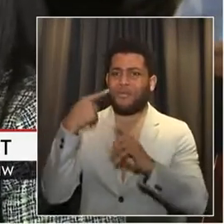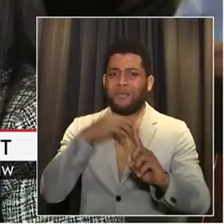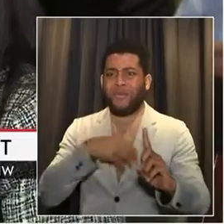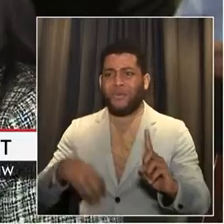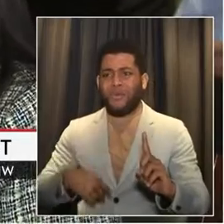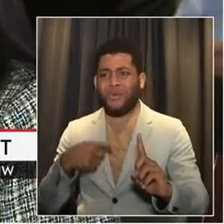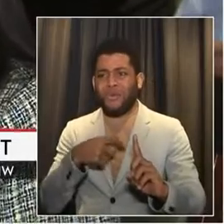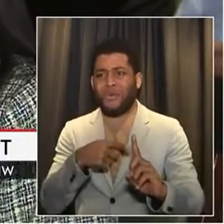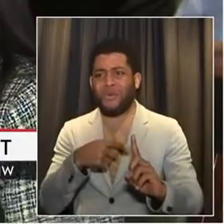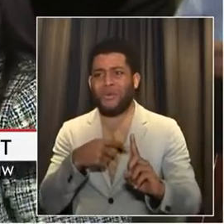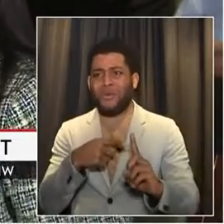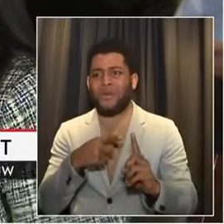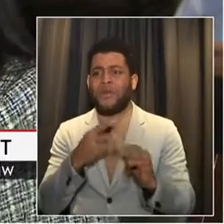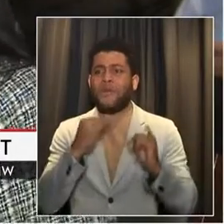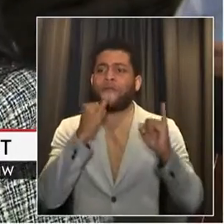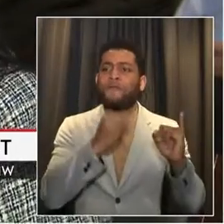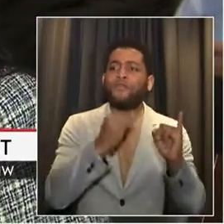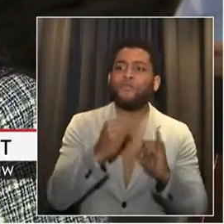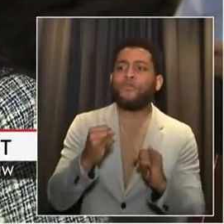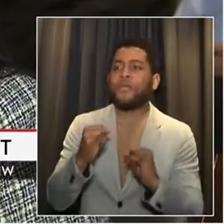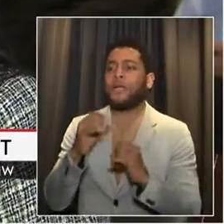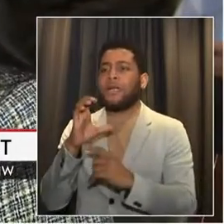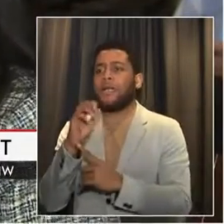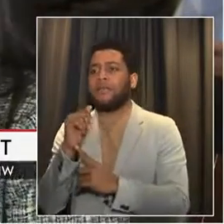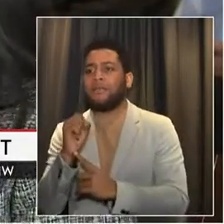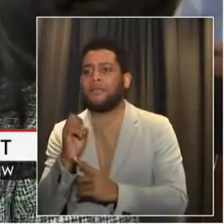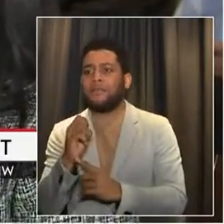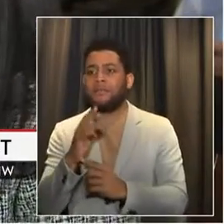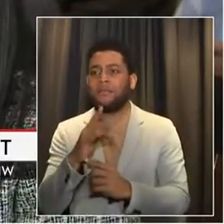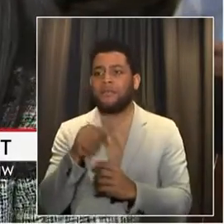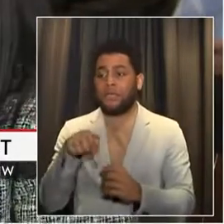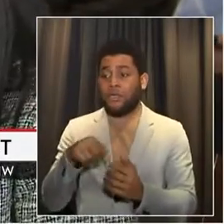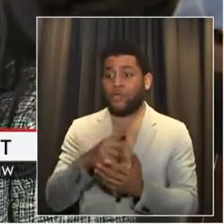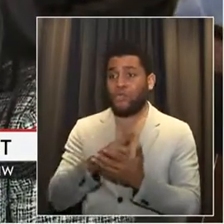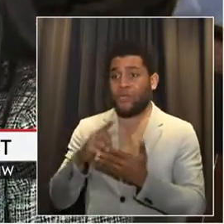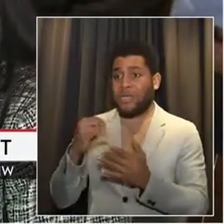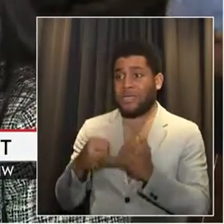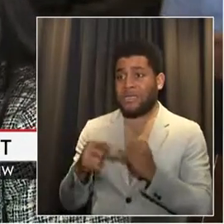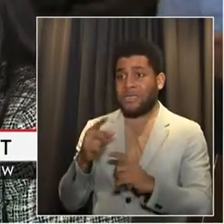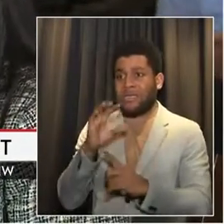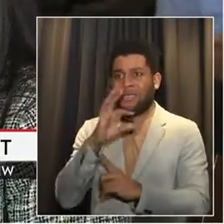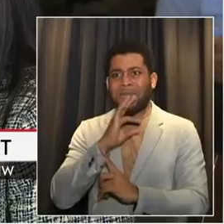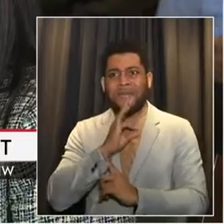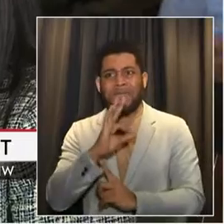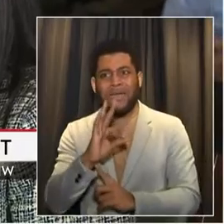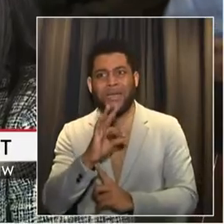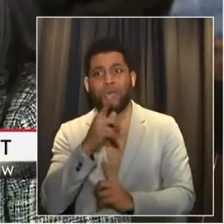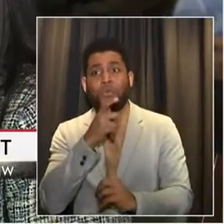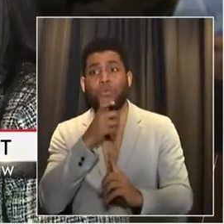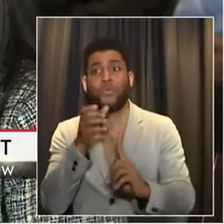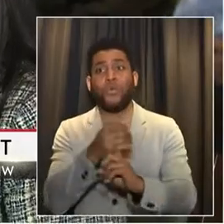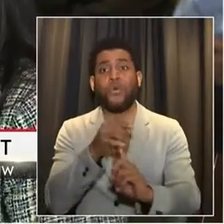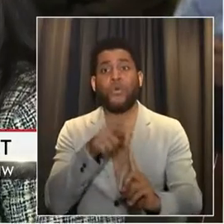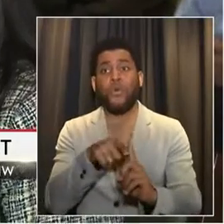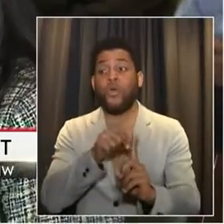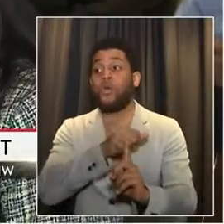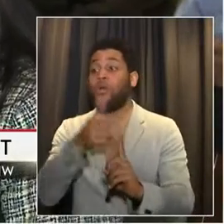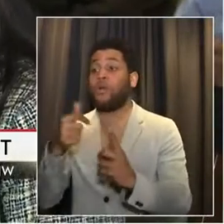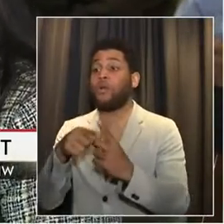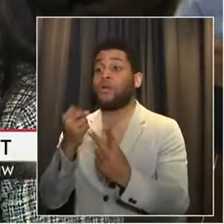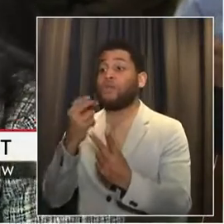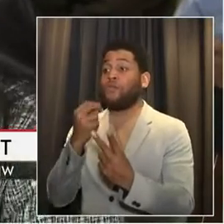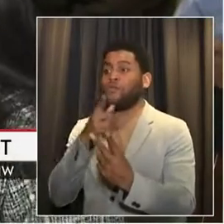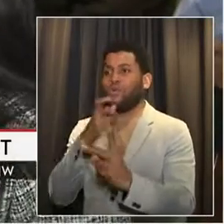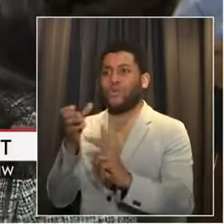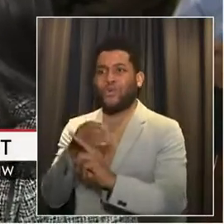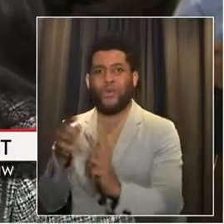and 13-year-old who were arrested this weekend, and I will say this too, the mayor, like, is